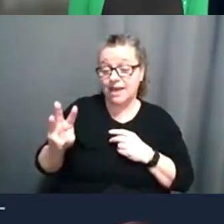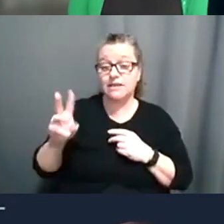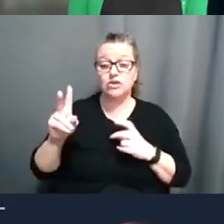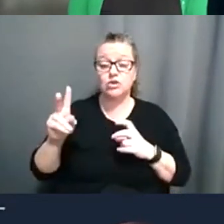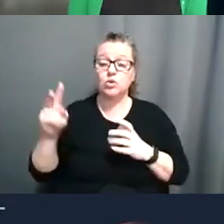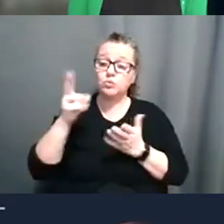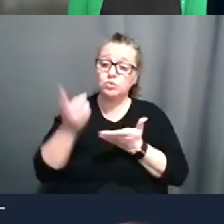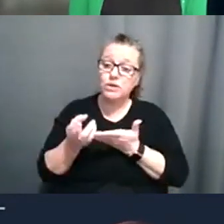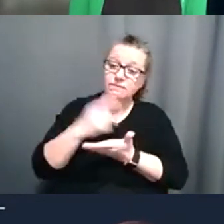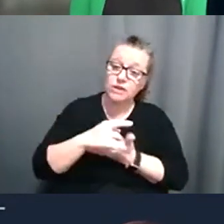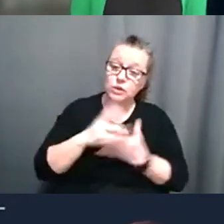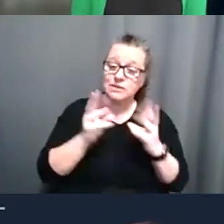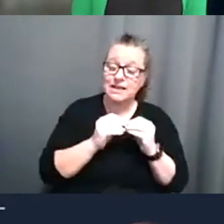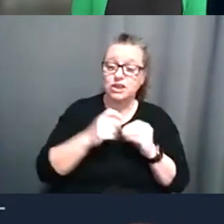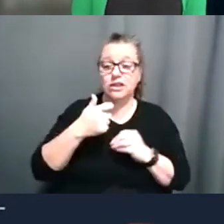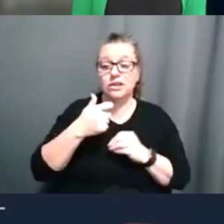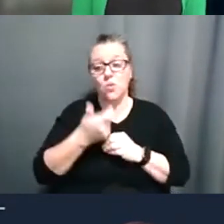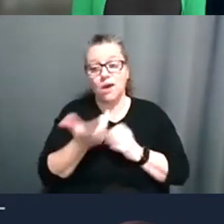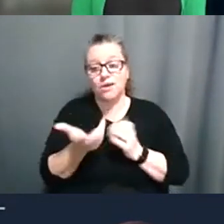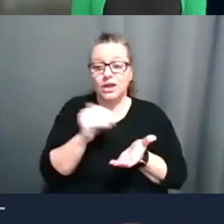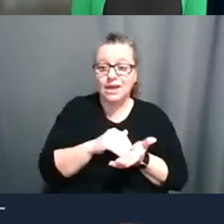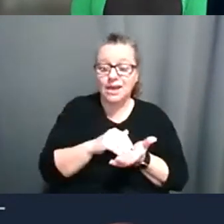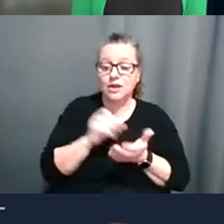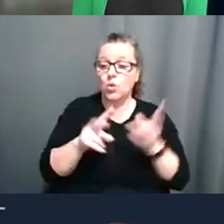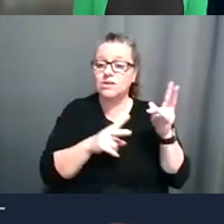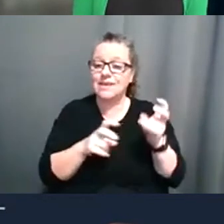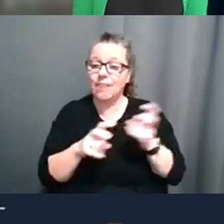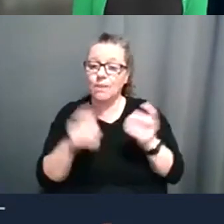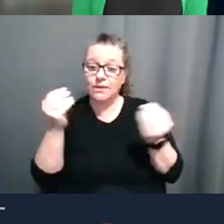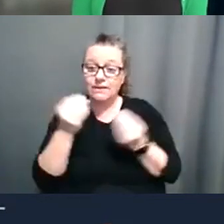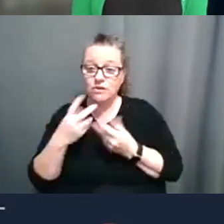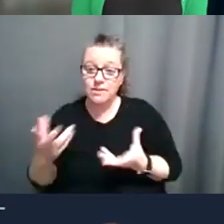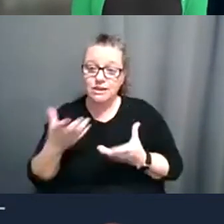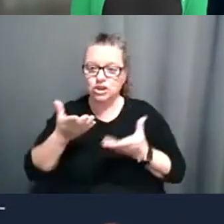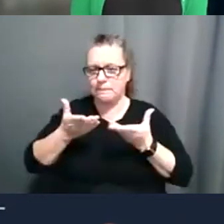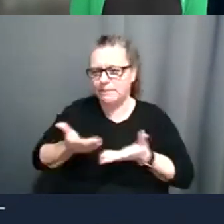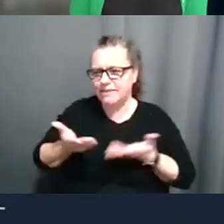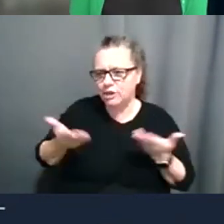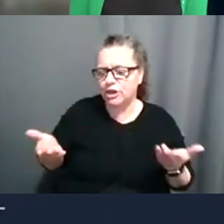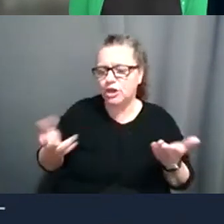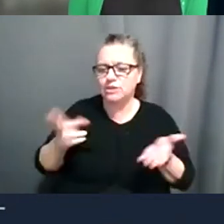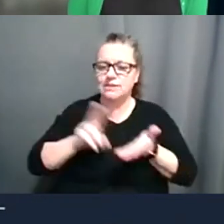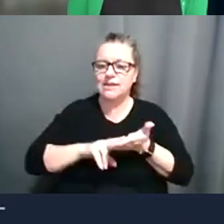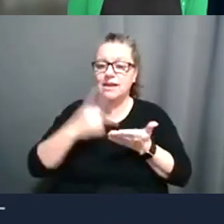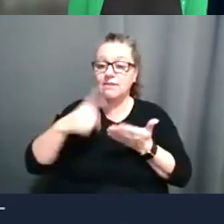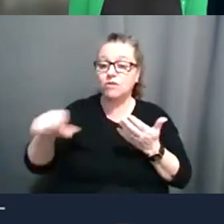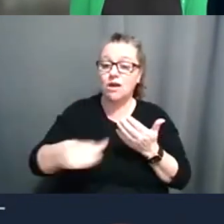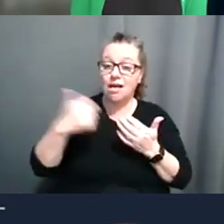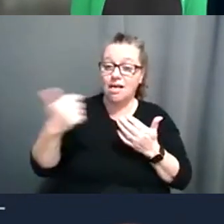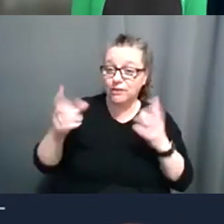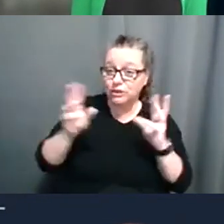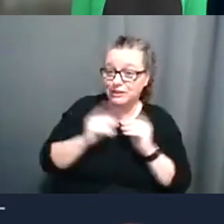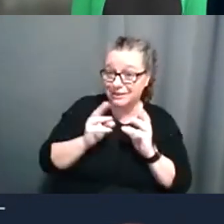sessions. Maybe you want to rewatch or download information, materials, sign up for additional sessions, those sorts